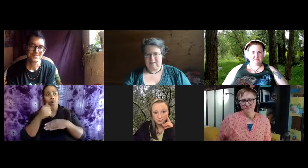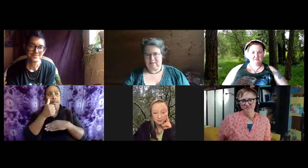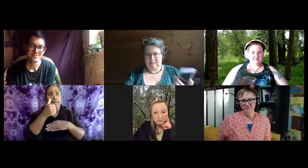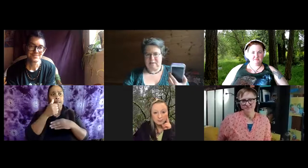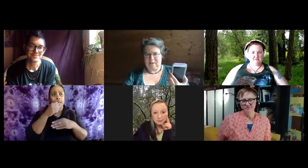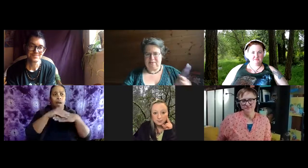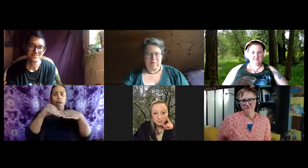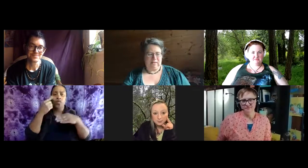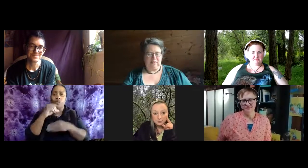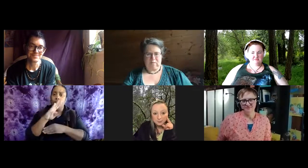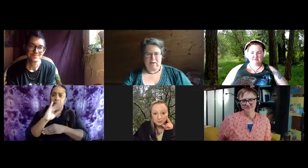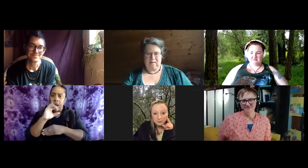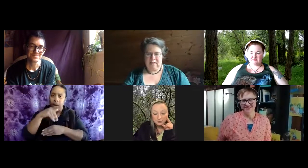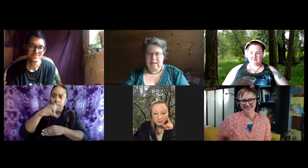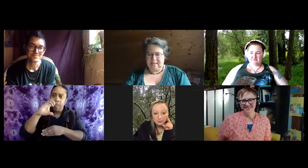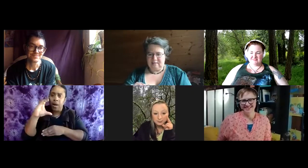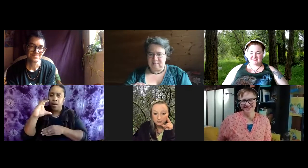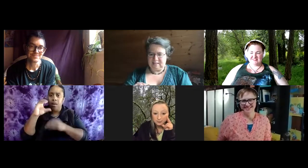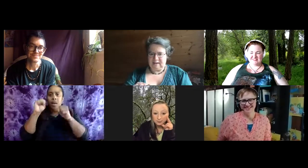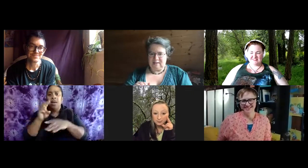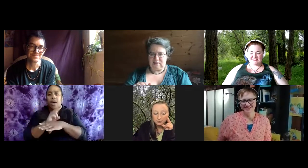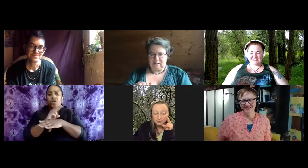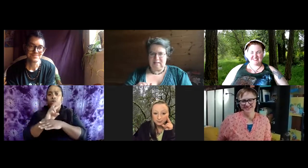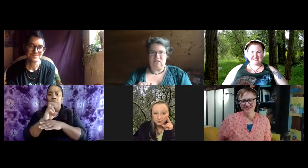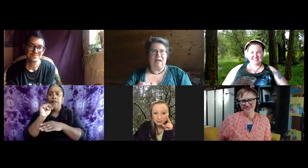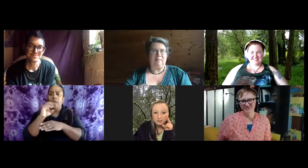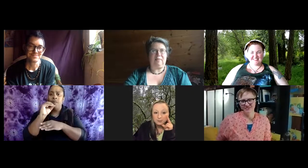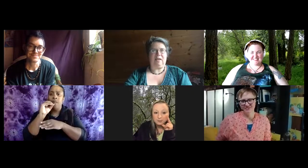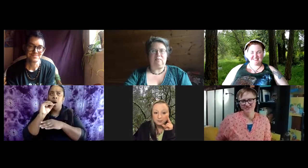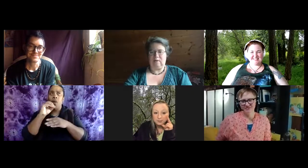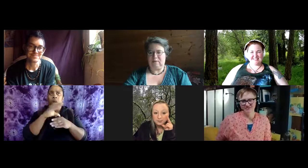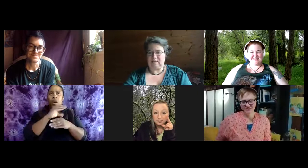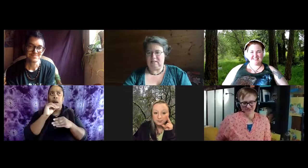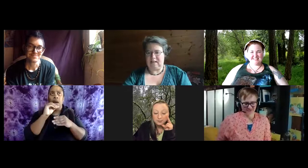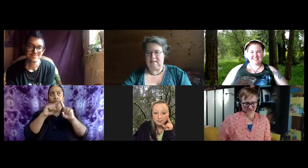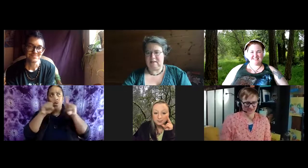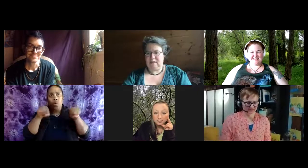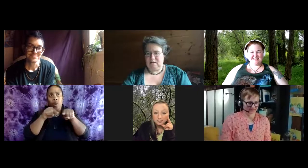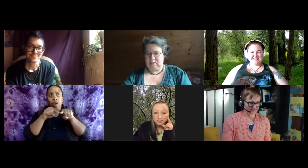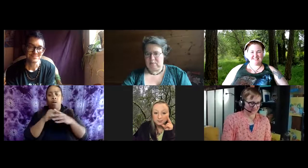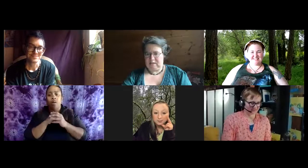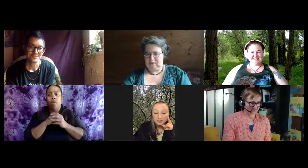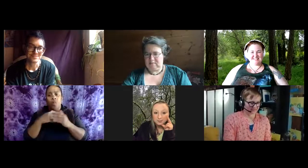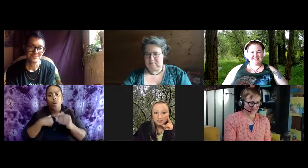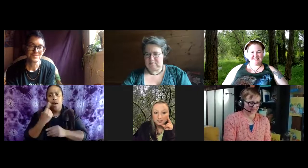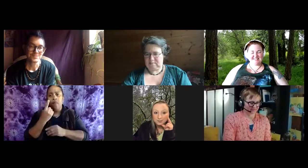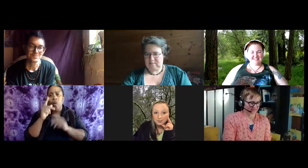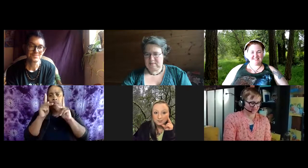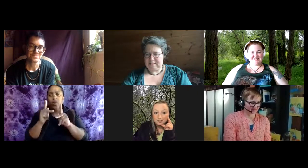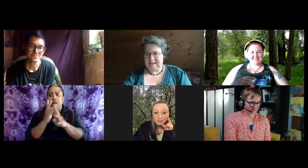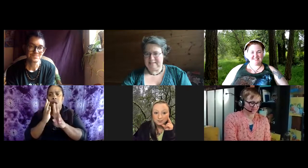to, I can run something on my phone and Square. The information on how to do that's in the chat. We have one person in line with a